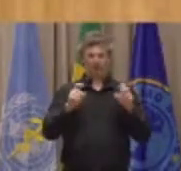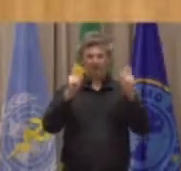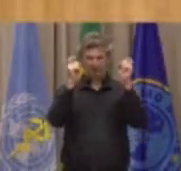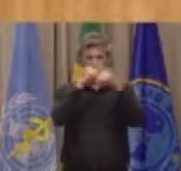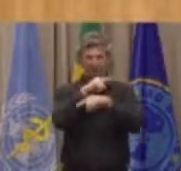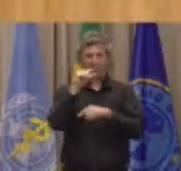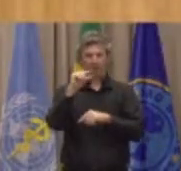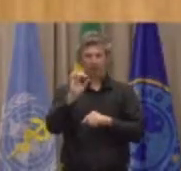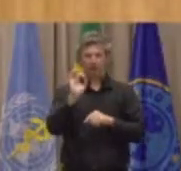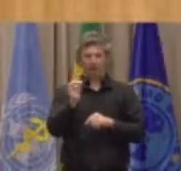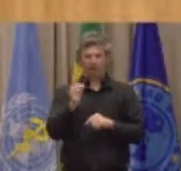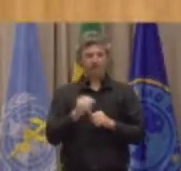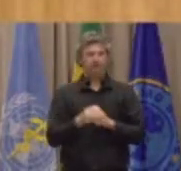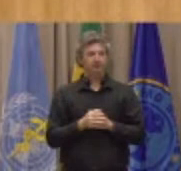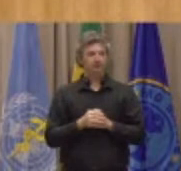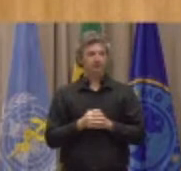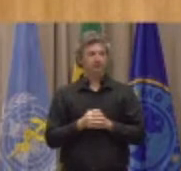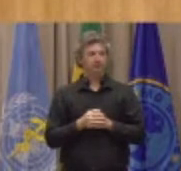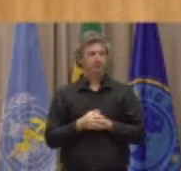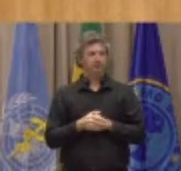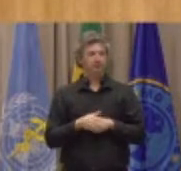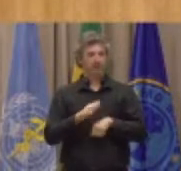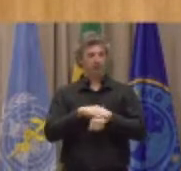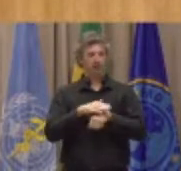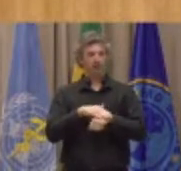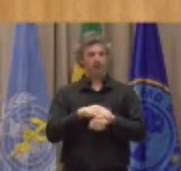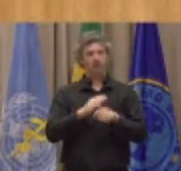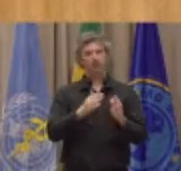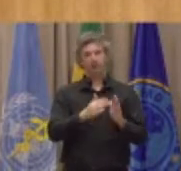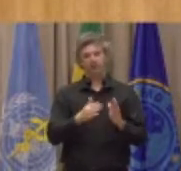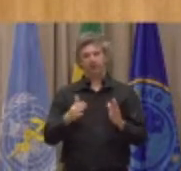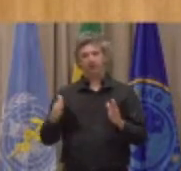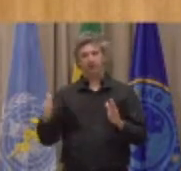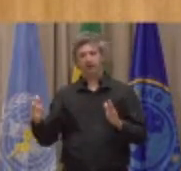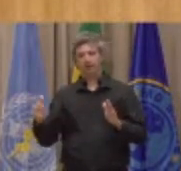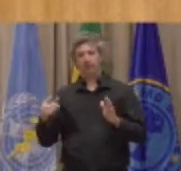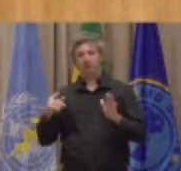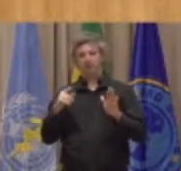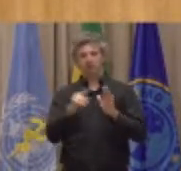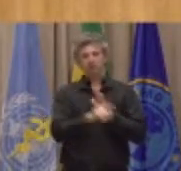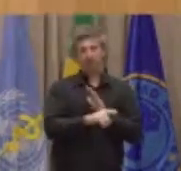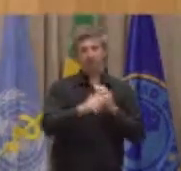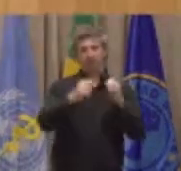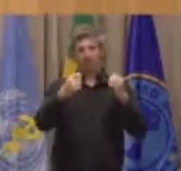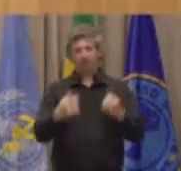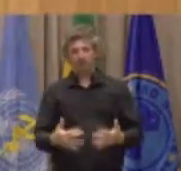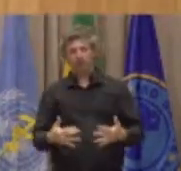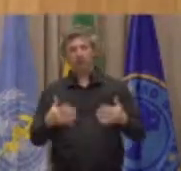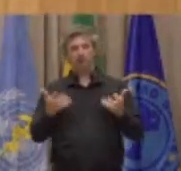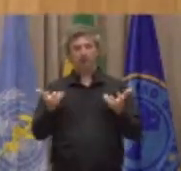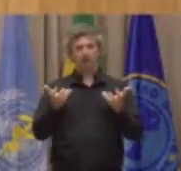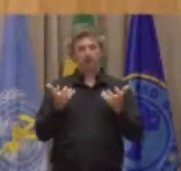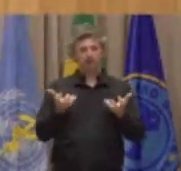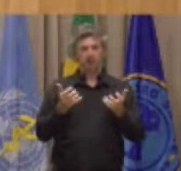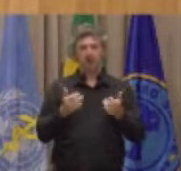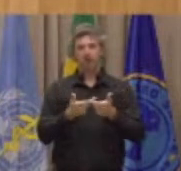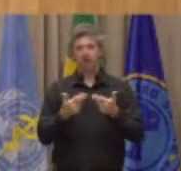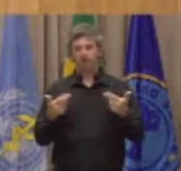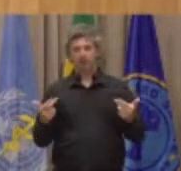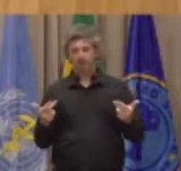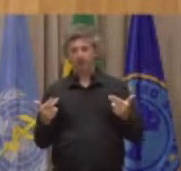it's a little bit complex theme, so we have to have a space for any kind of comments